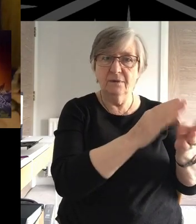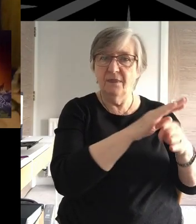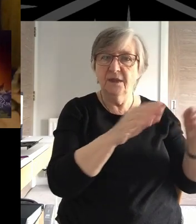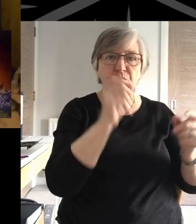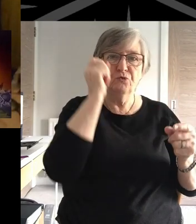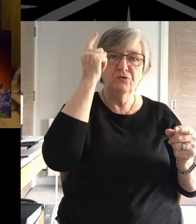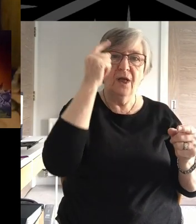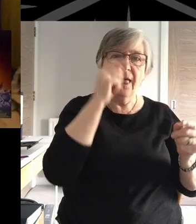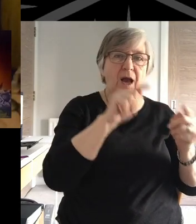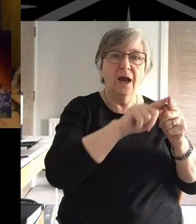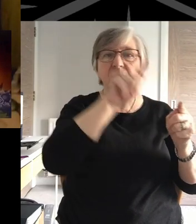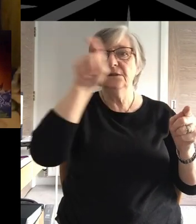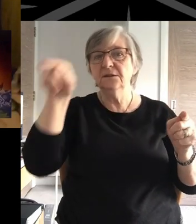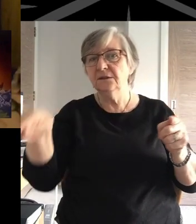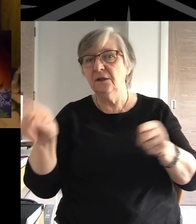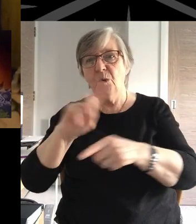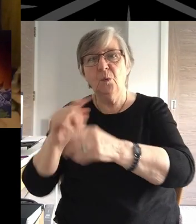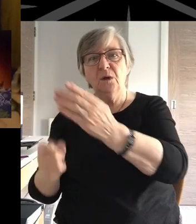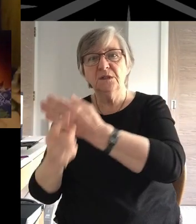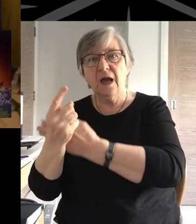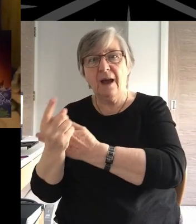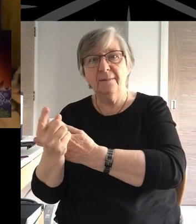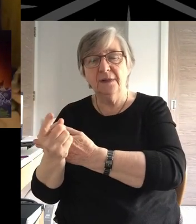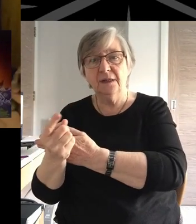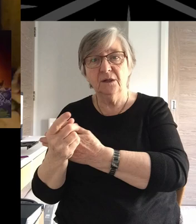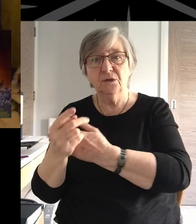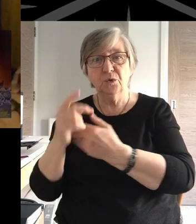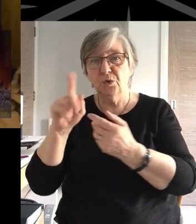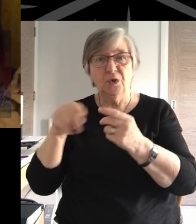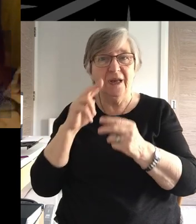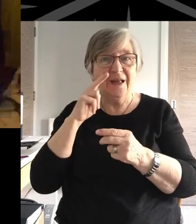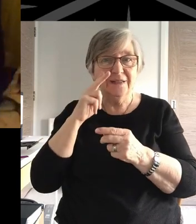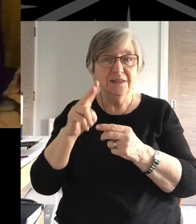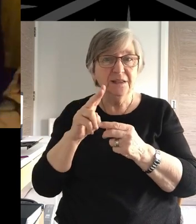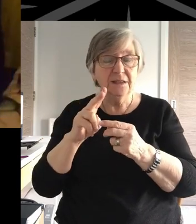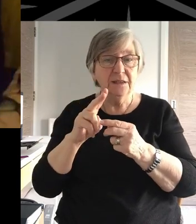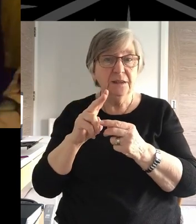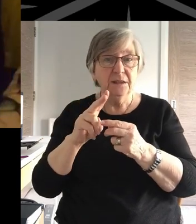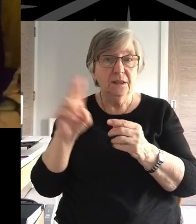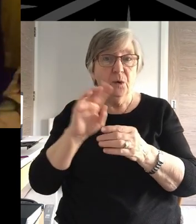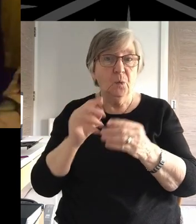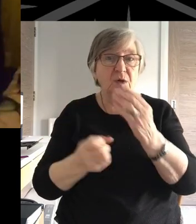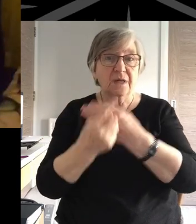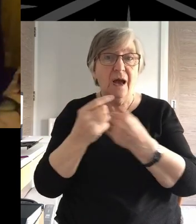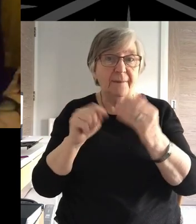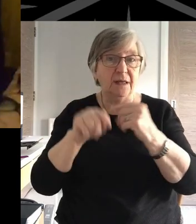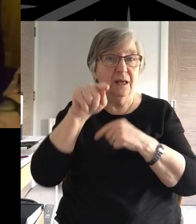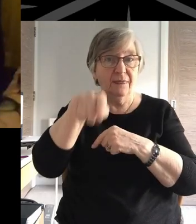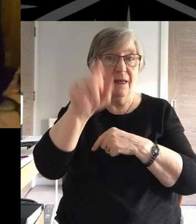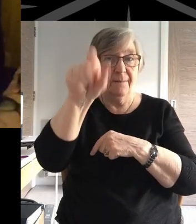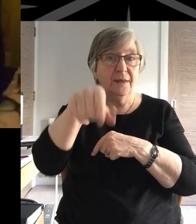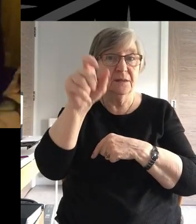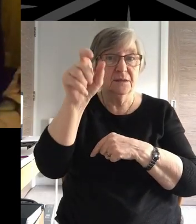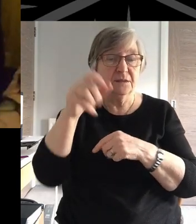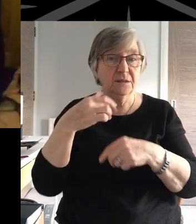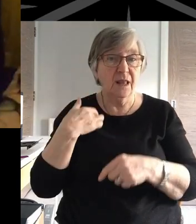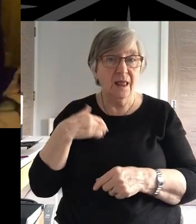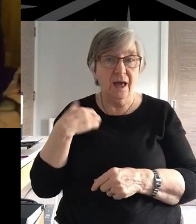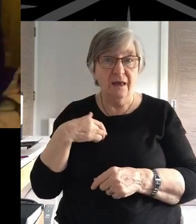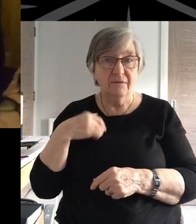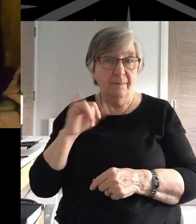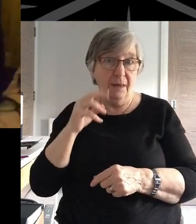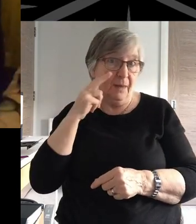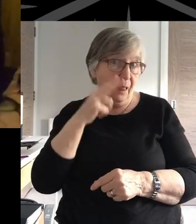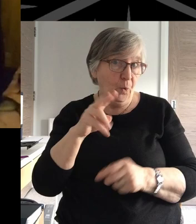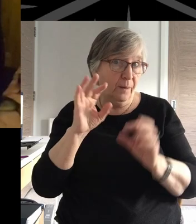behind it. Or like in general, sometimes you can't see what's going behind someone's life. They may look like so perfect, but it's just not. Because it has